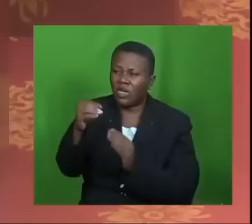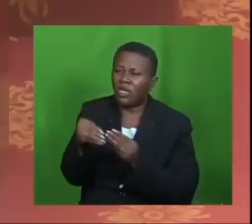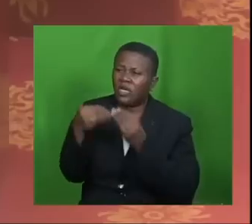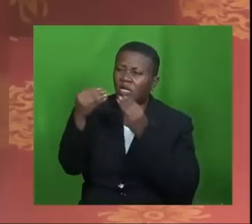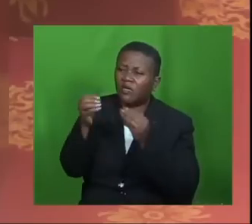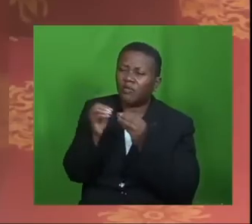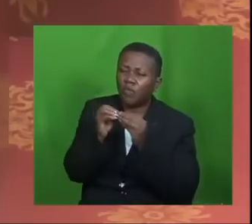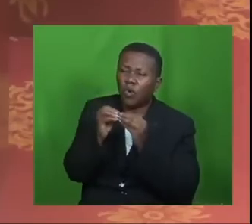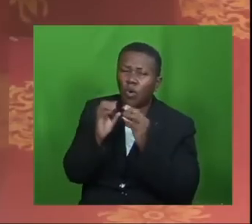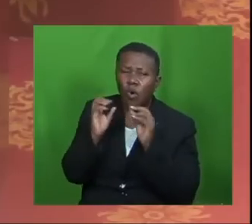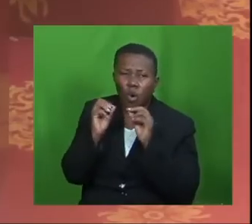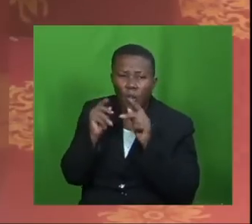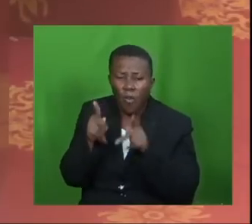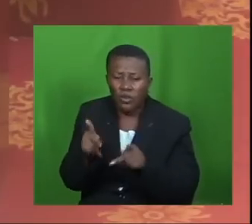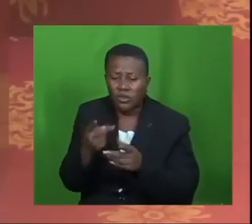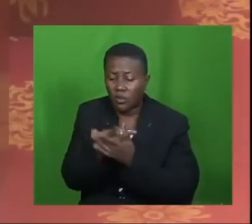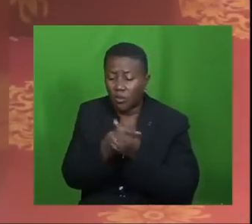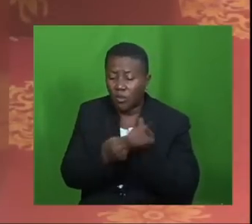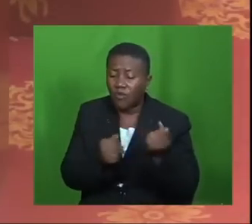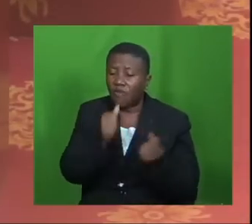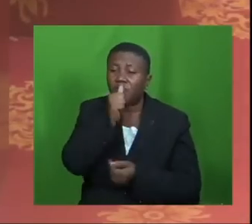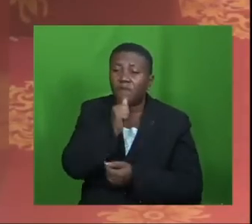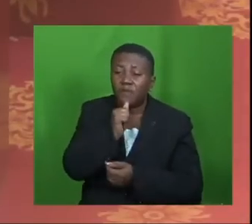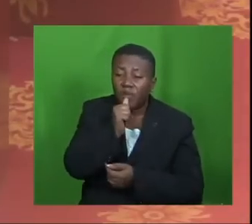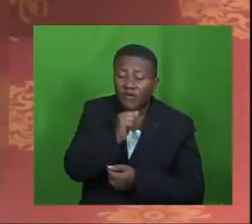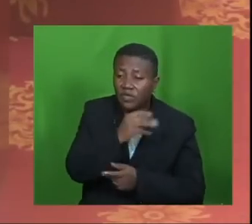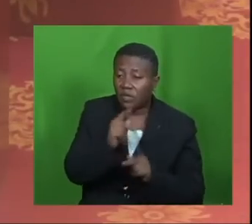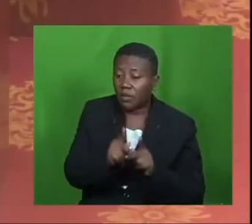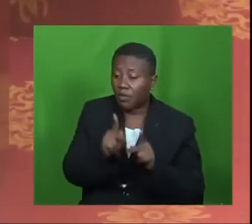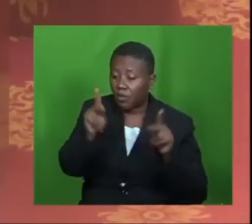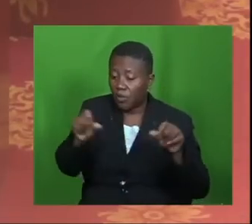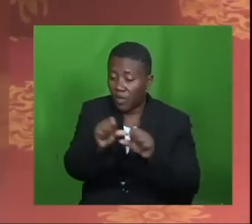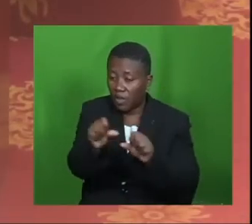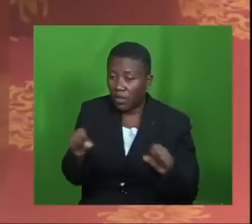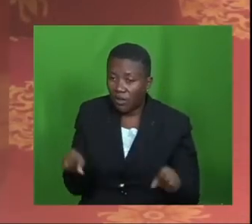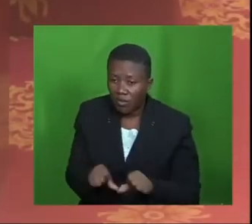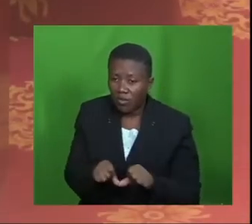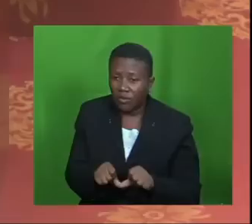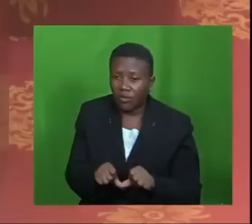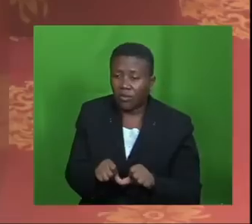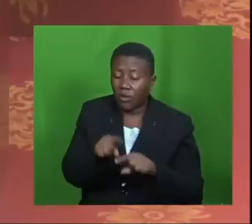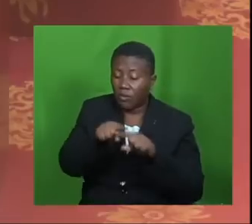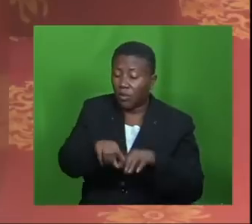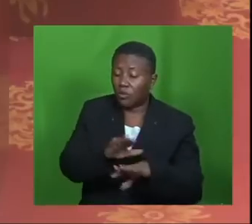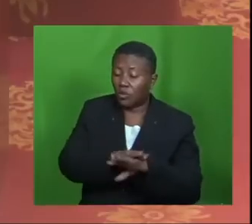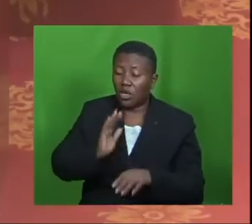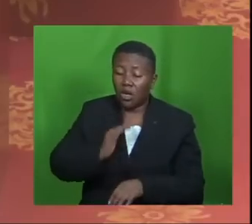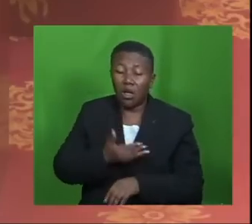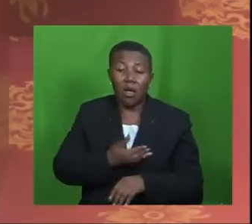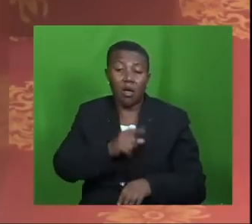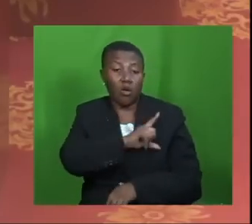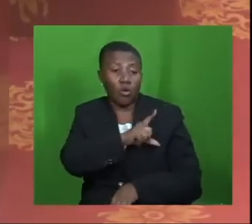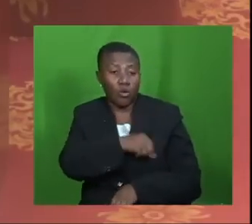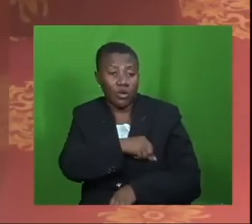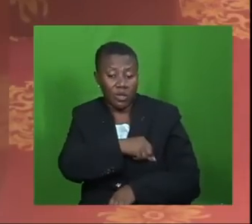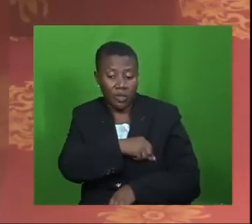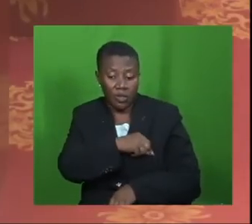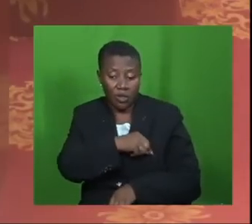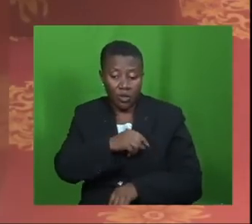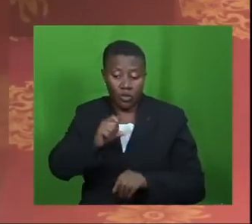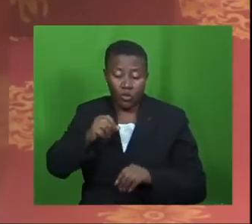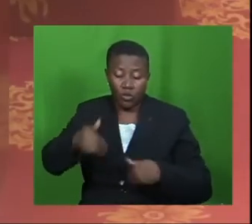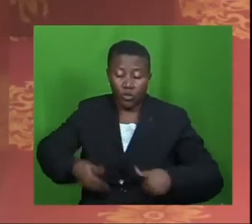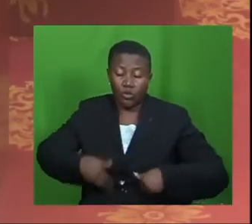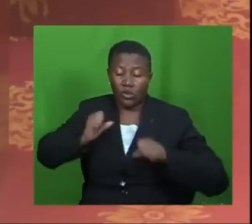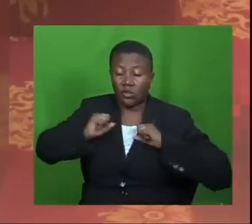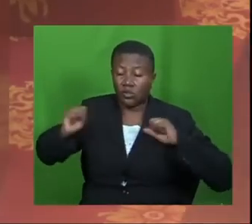opportunity, both in private sector and the public sector. Following our qualification, the Ministry of Youth and Sports, as one